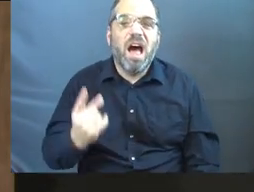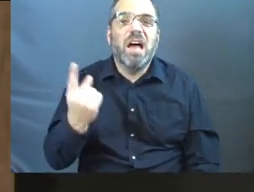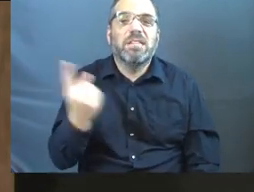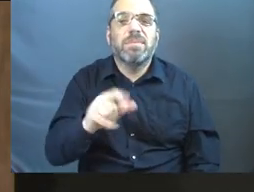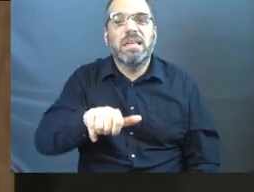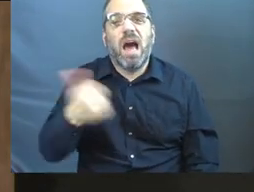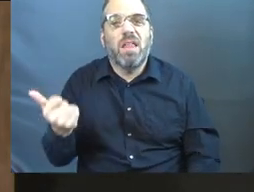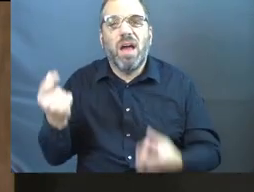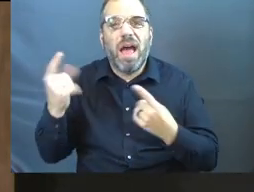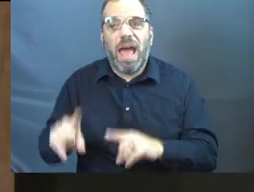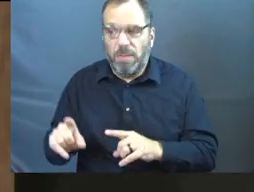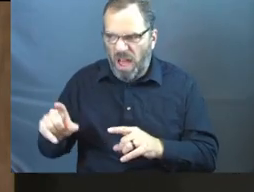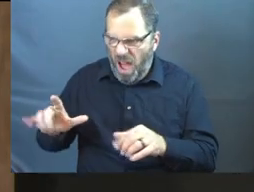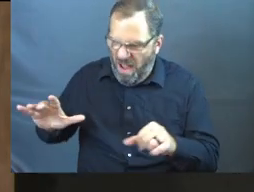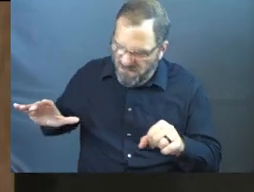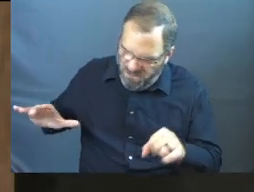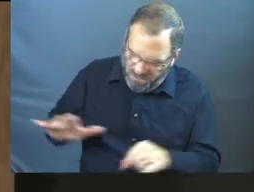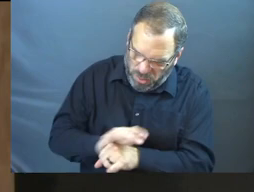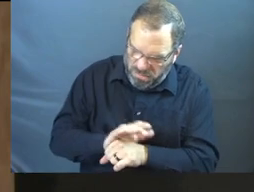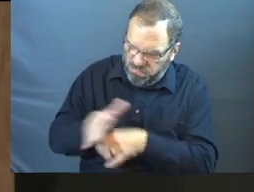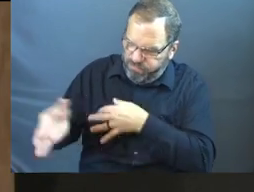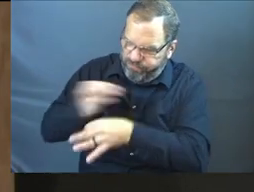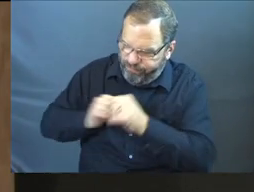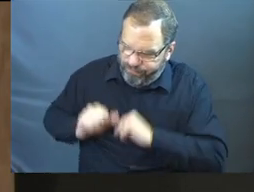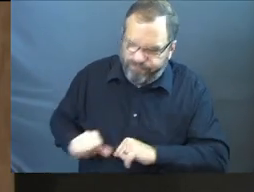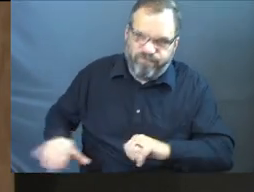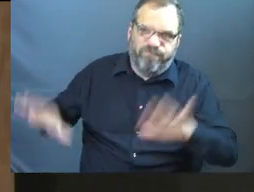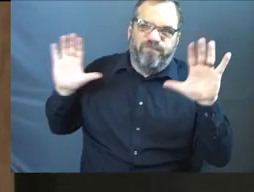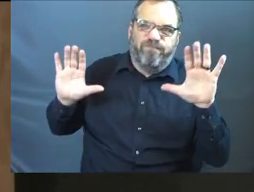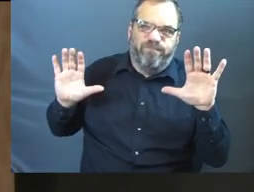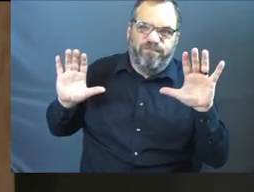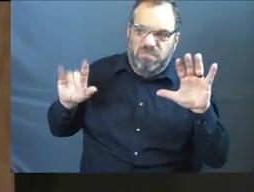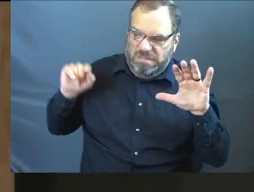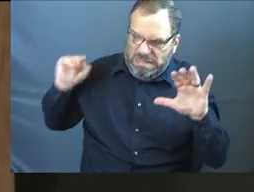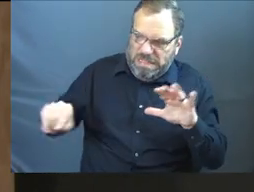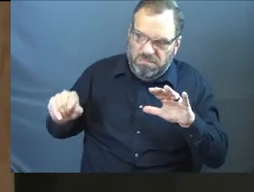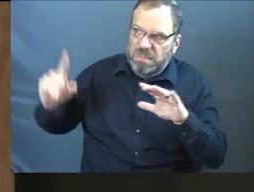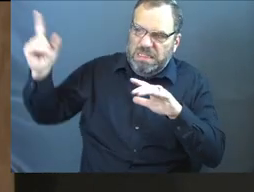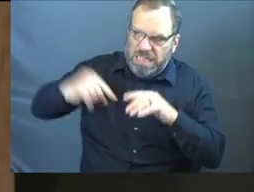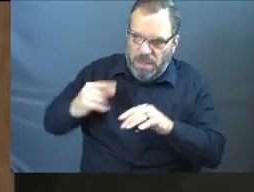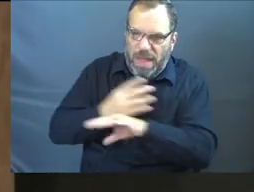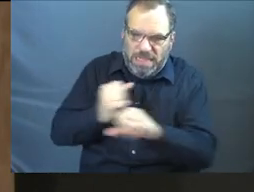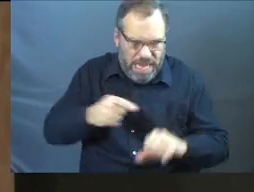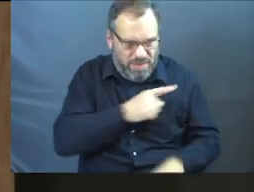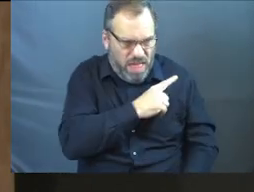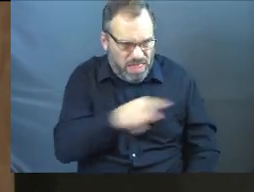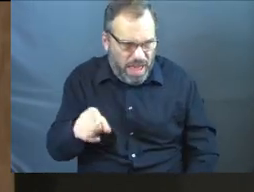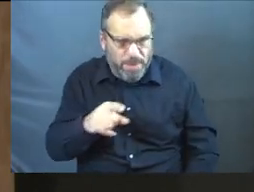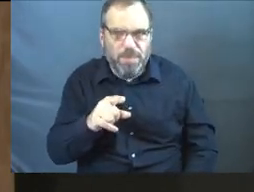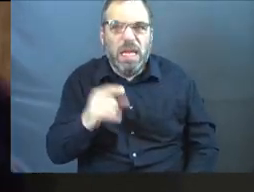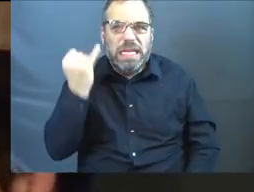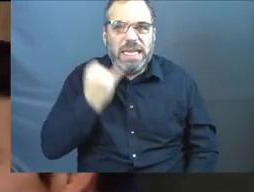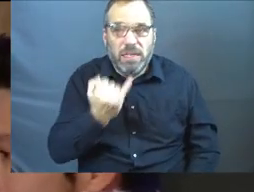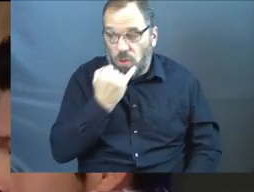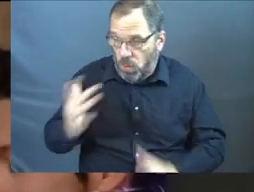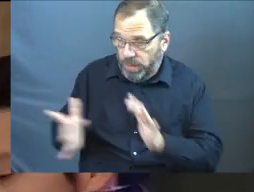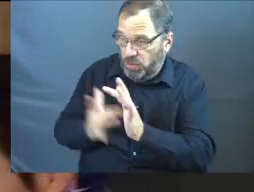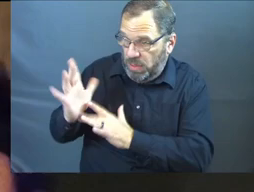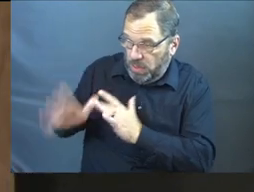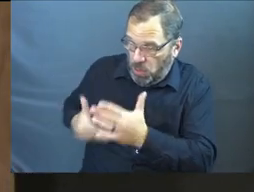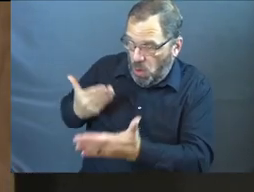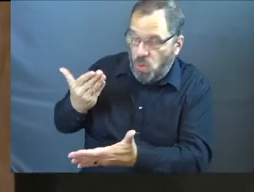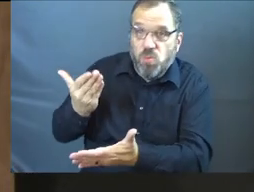happen. An ultimate sacrifice needed to be made. Somebody needed to come and save them. And so when Jesus